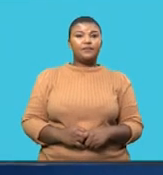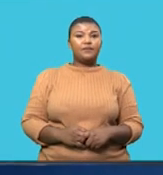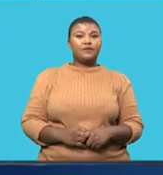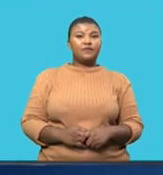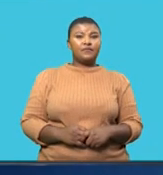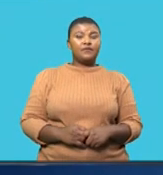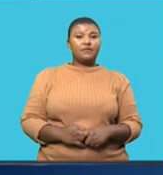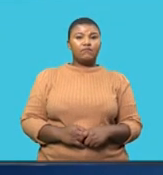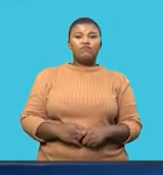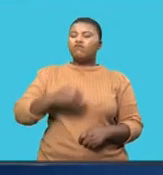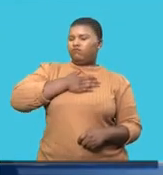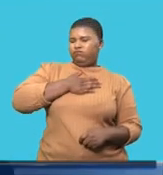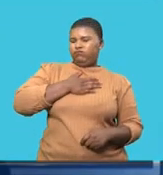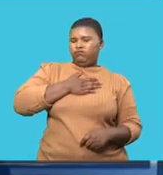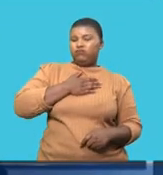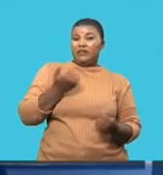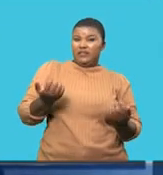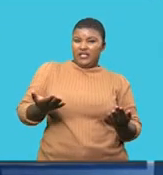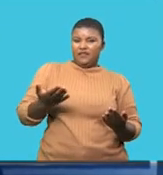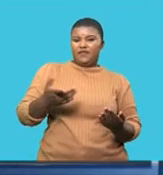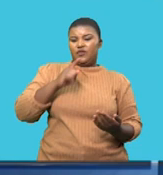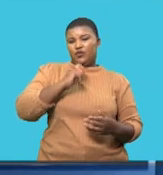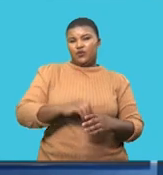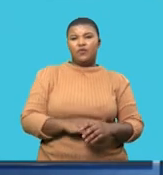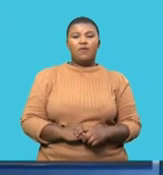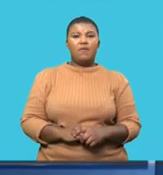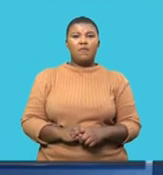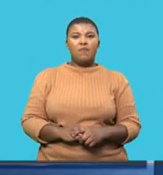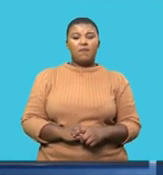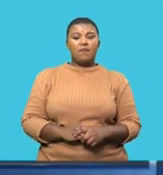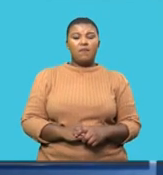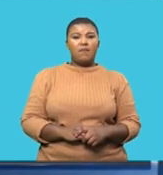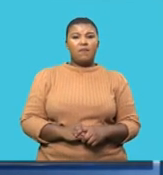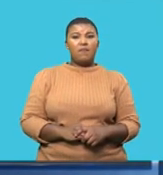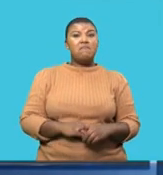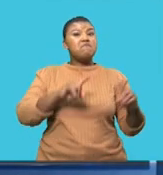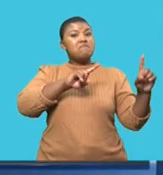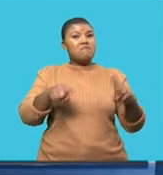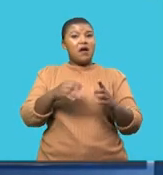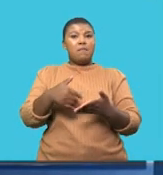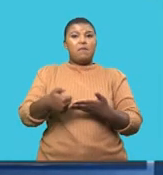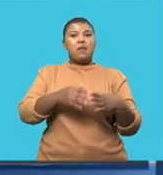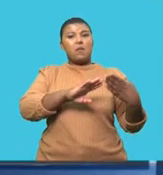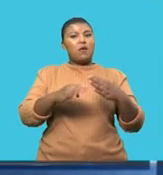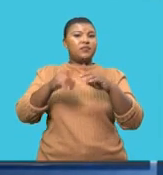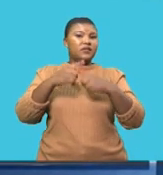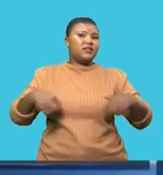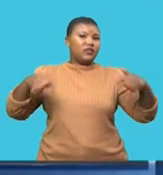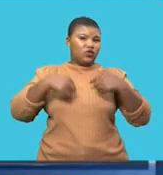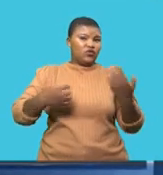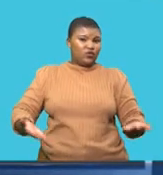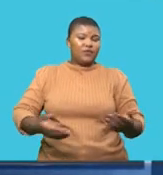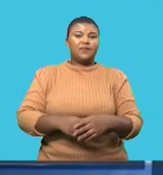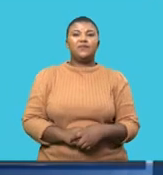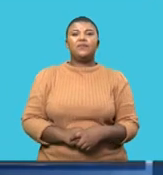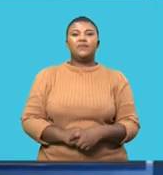we appreciate the service. He ba tsena ka go ba thuse community ya rena. Ke ba